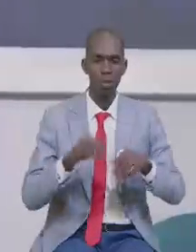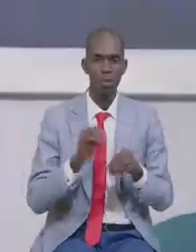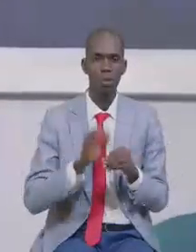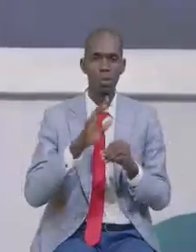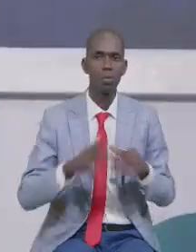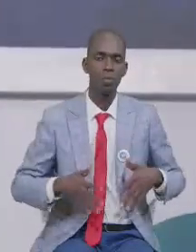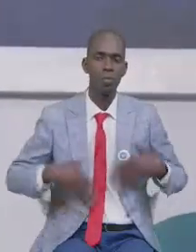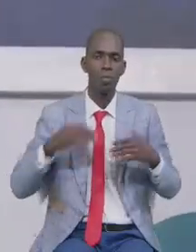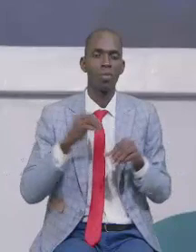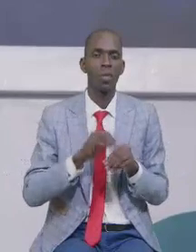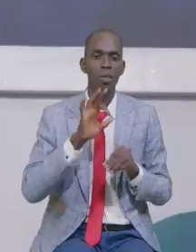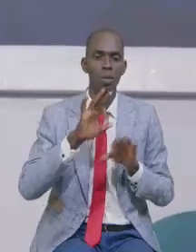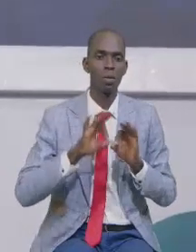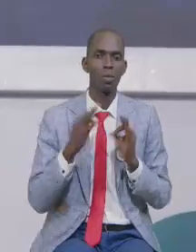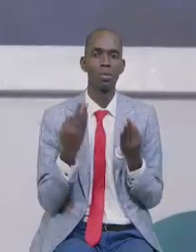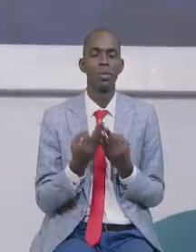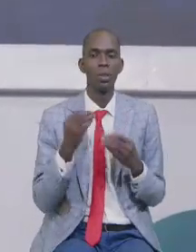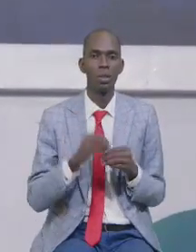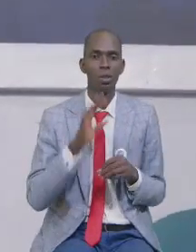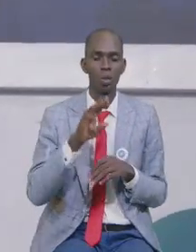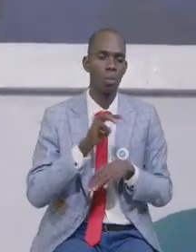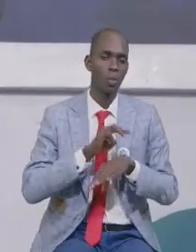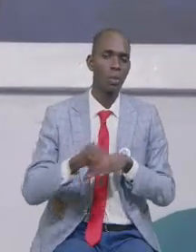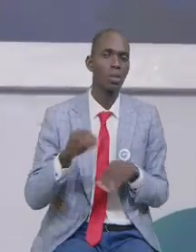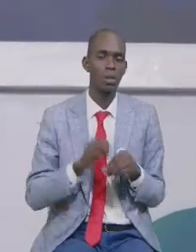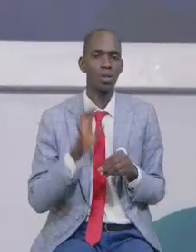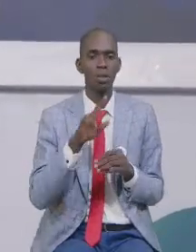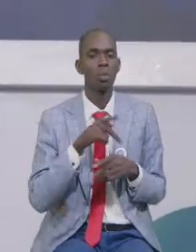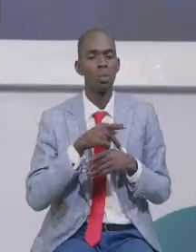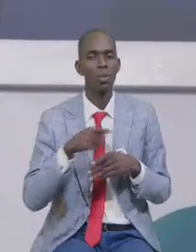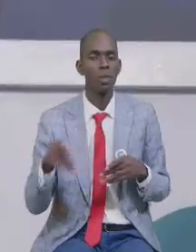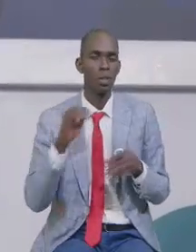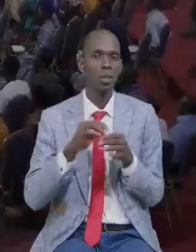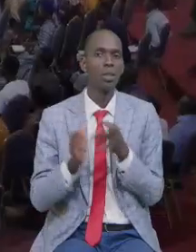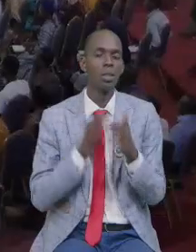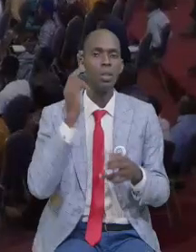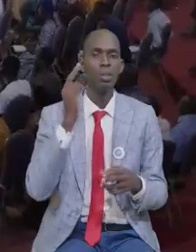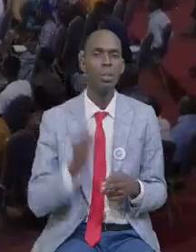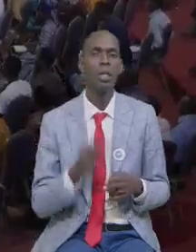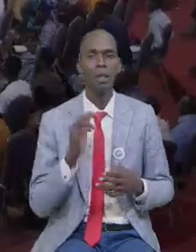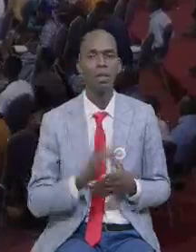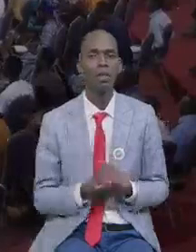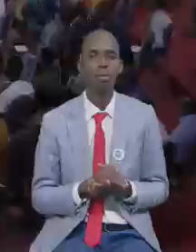your family, in your ministry, in your profession, in Jesus' name.